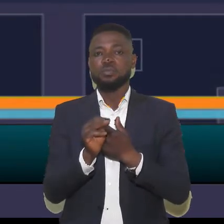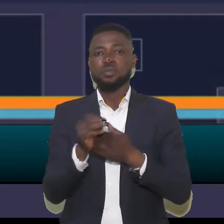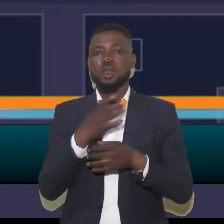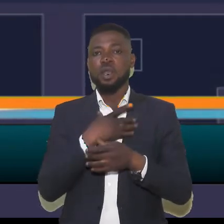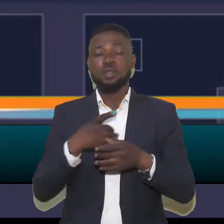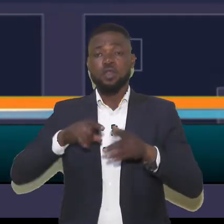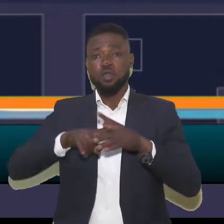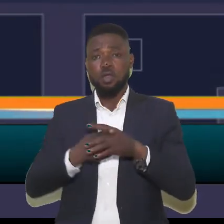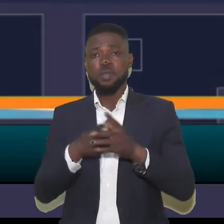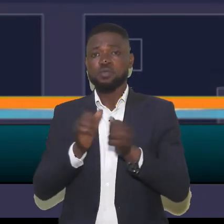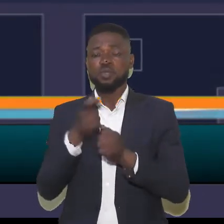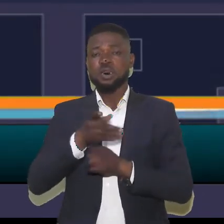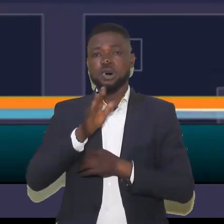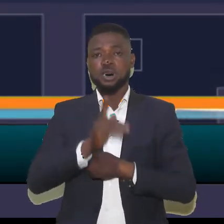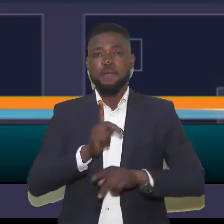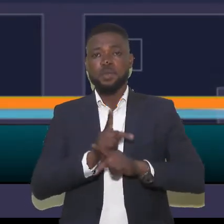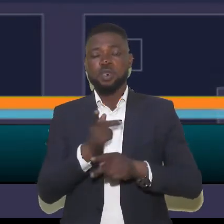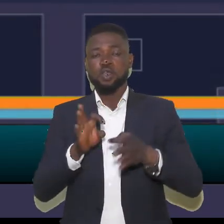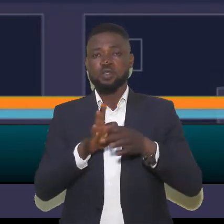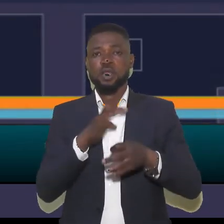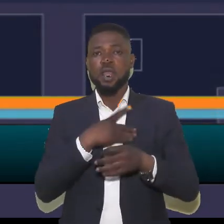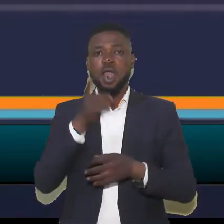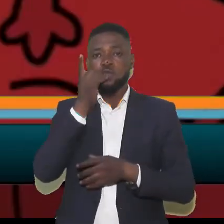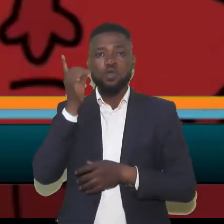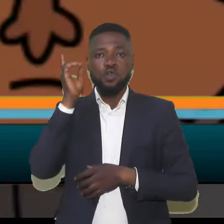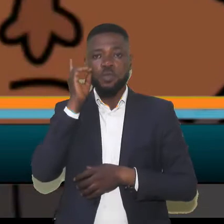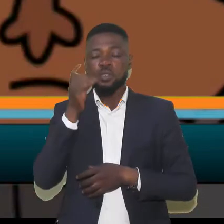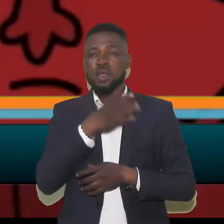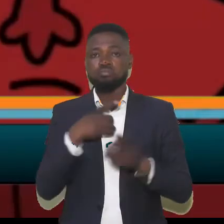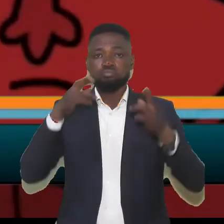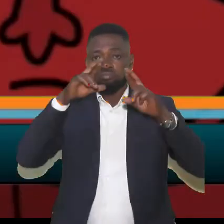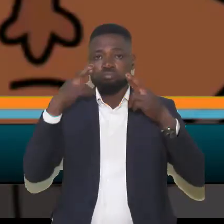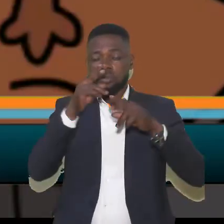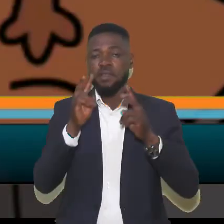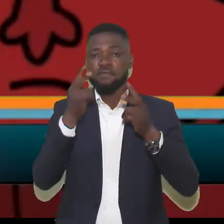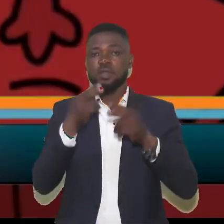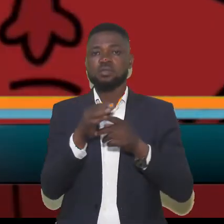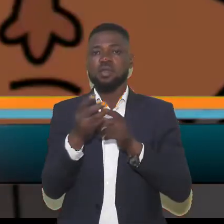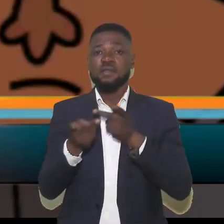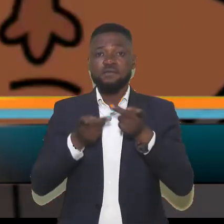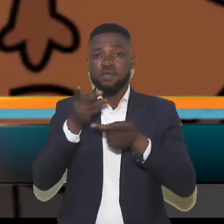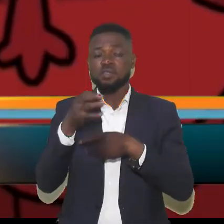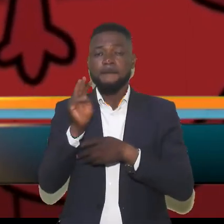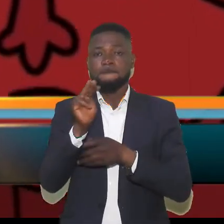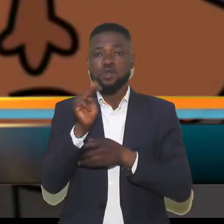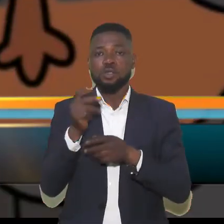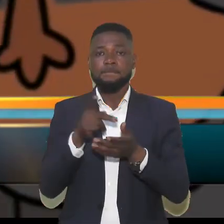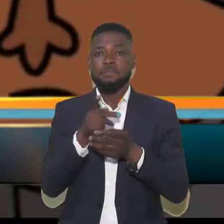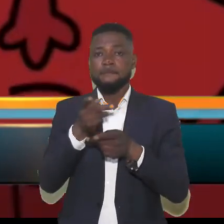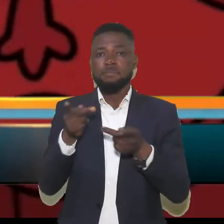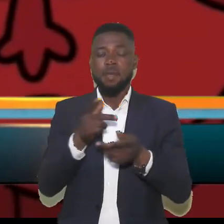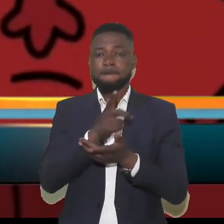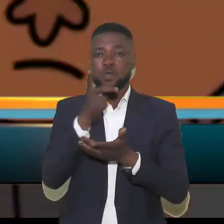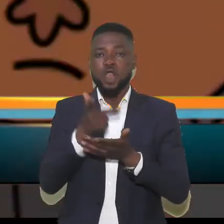Immediately, rescue operation commenced between the Child Protection Unit and the Domestic and Sexual Violence Response Team, visiting the Mushin